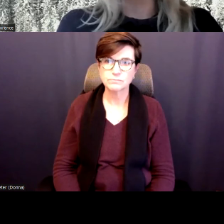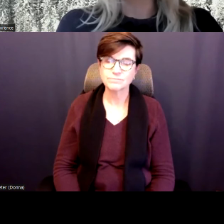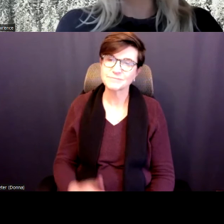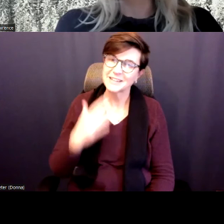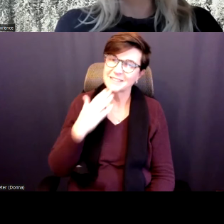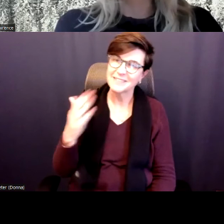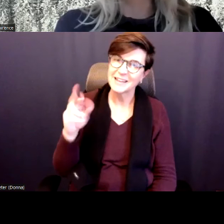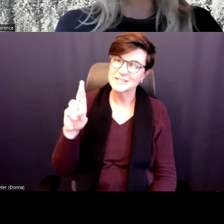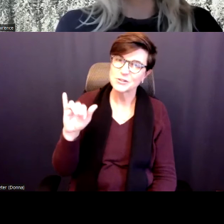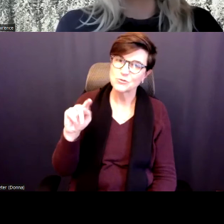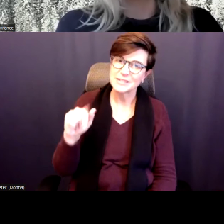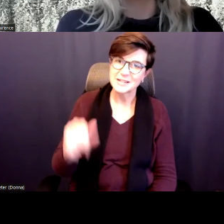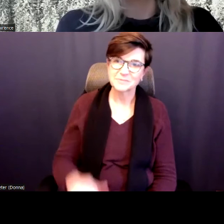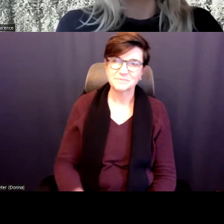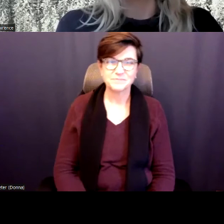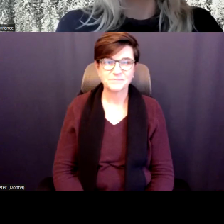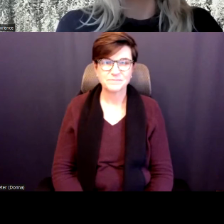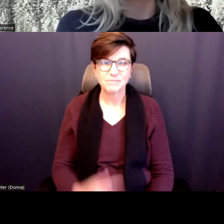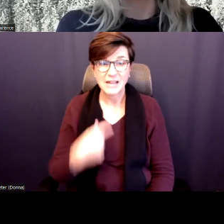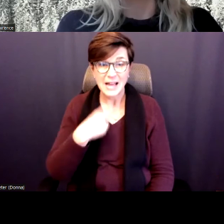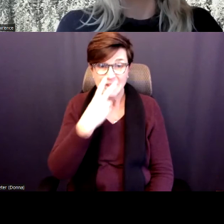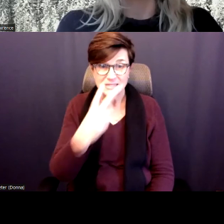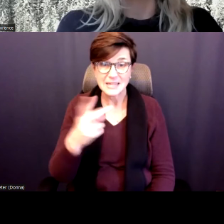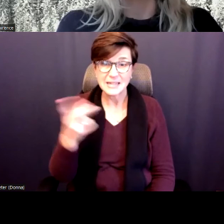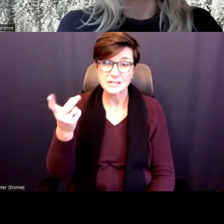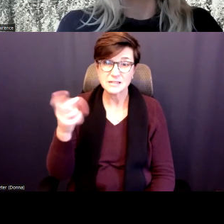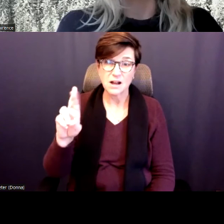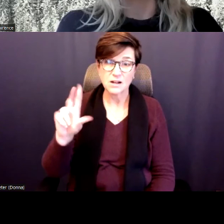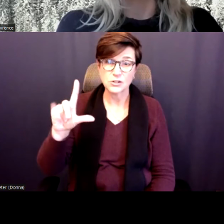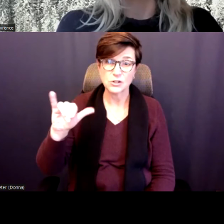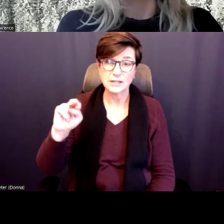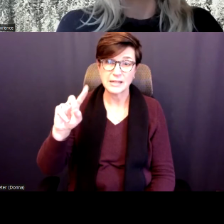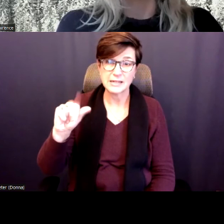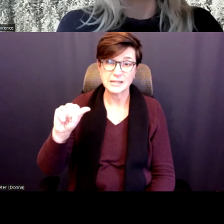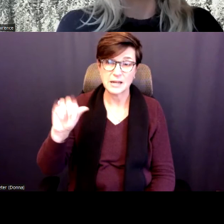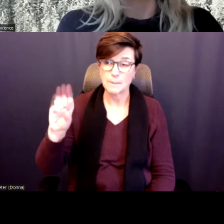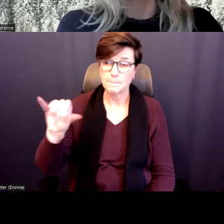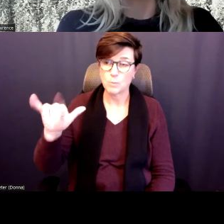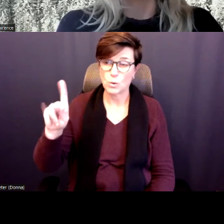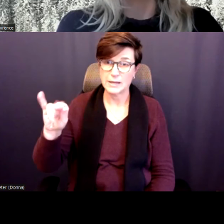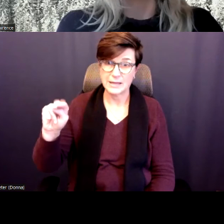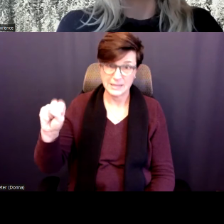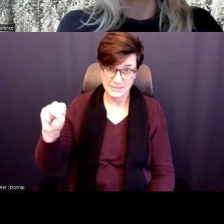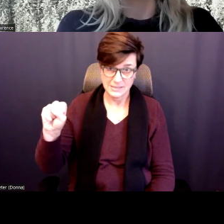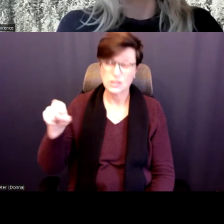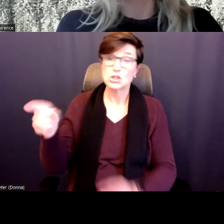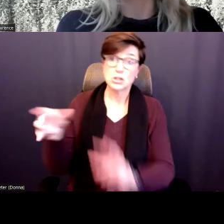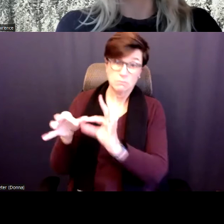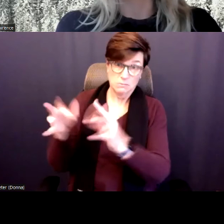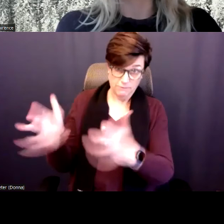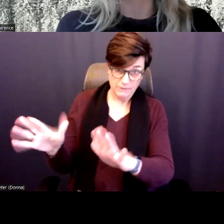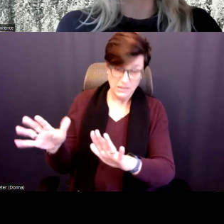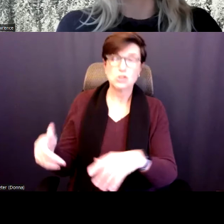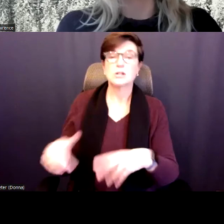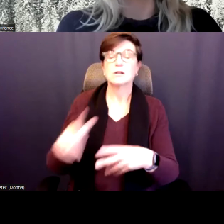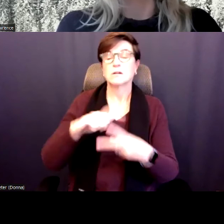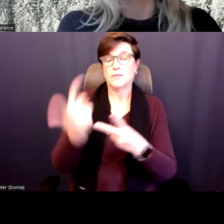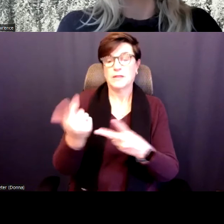And it looks like Dr. Linda Boykins. Let's unmute her line and then we'll go to Jasmine Ford.